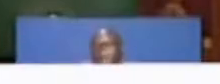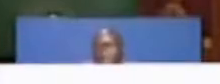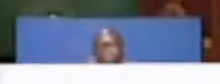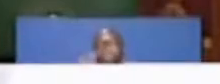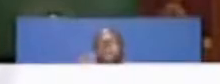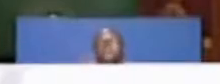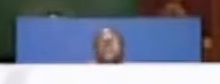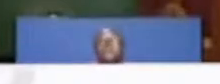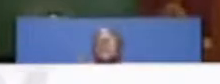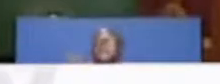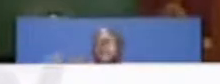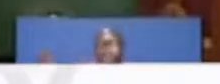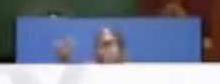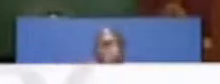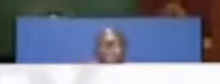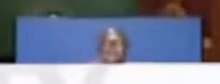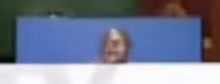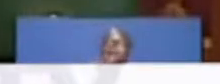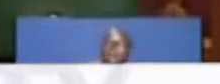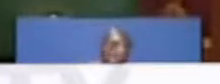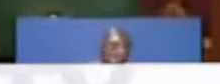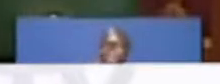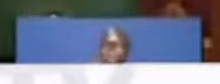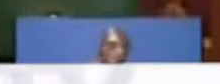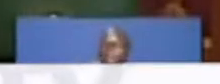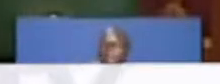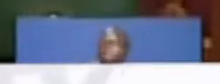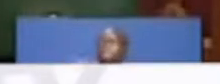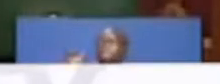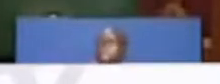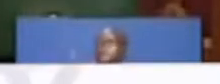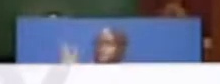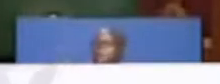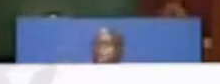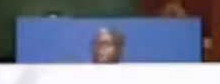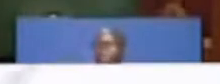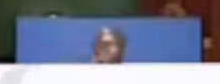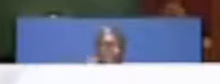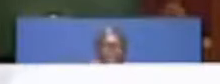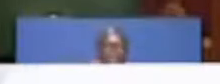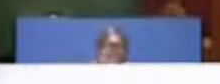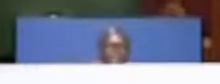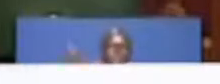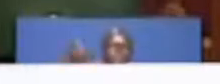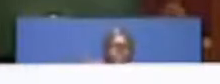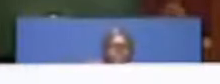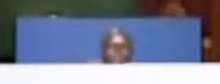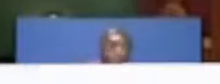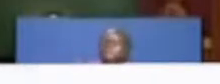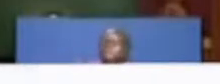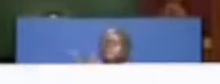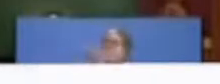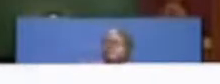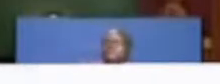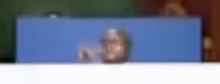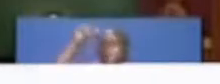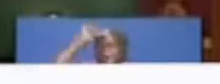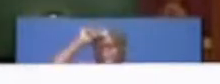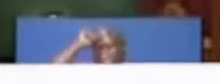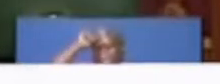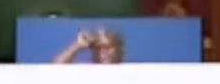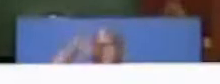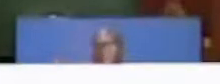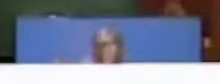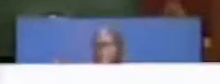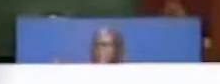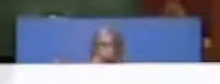have installed 325 megawatts since 2013. Previous administrations installed a combined